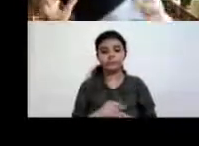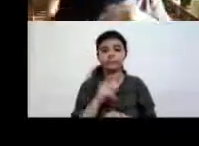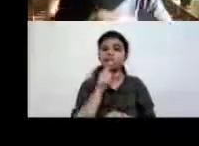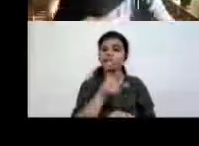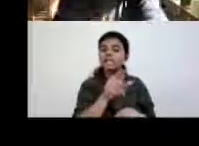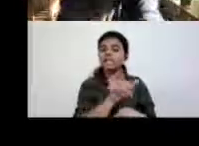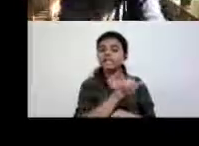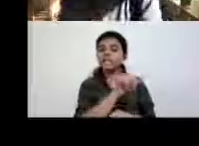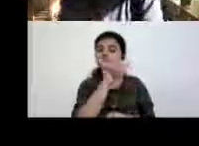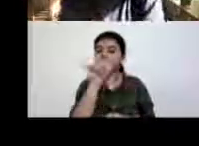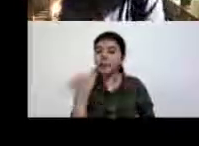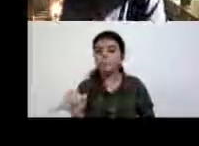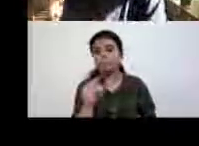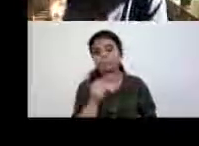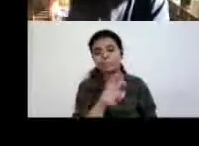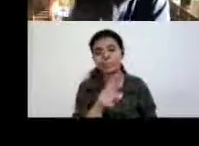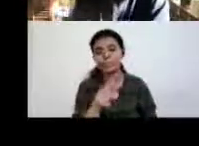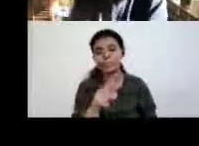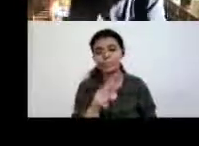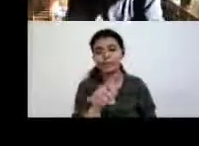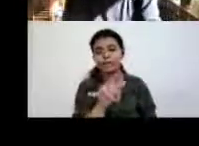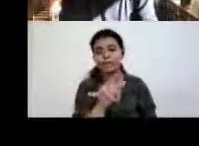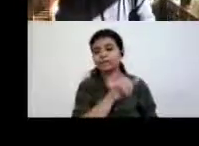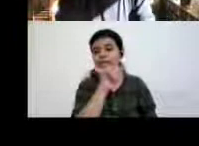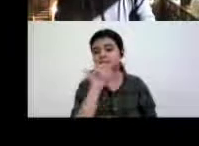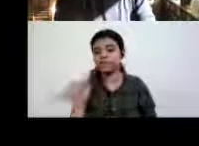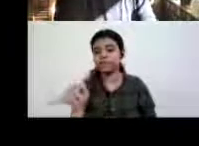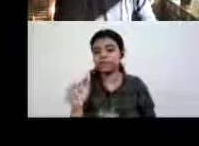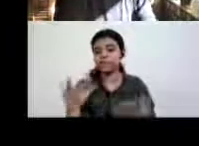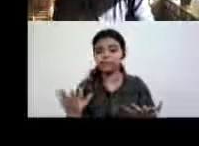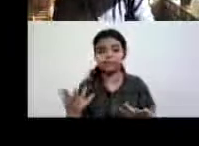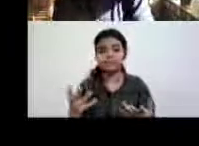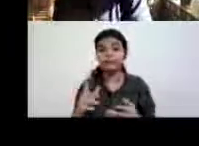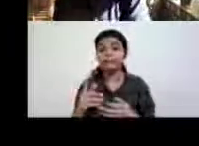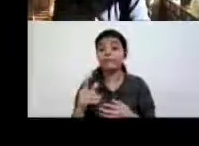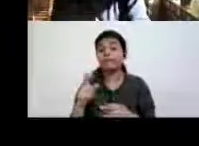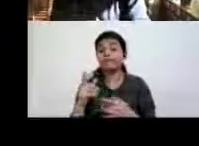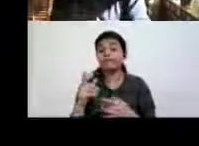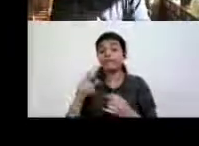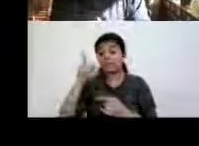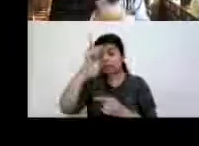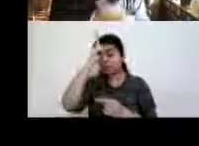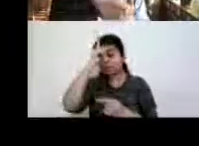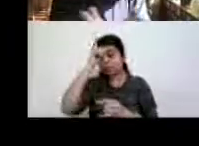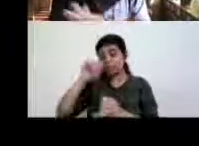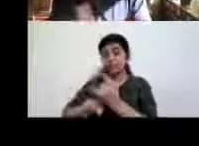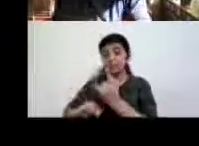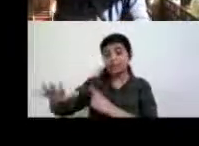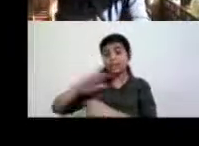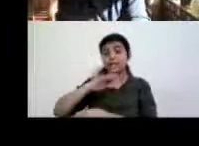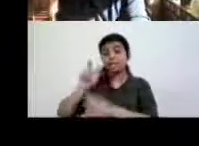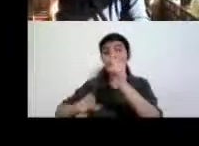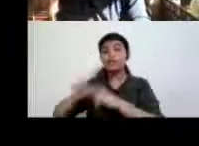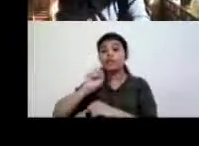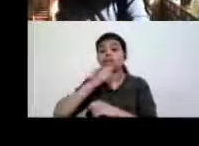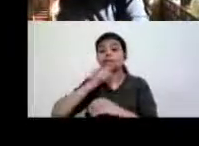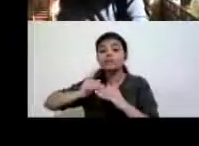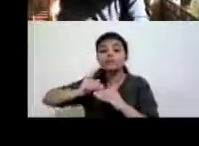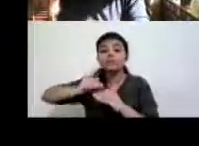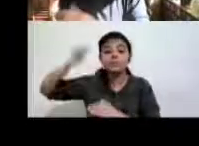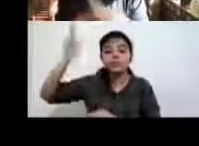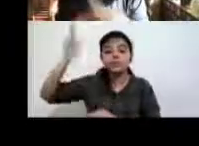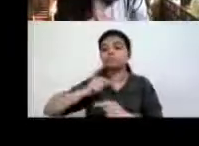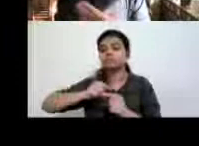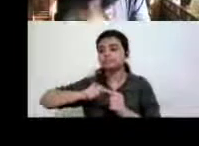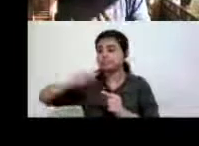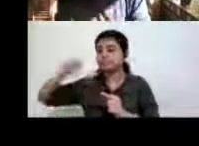exactly the area where, when we're talking about an aging society in Germany, where everything becomes very interesting,